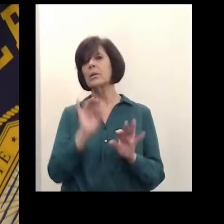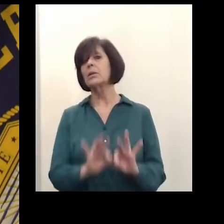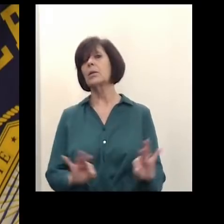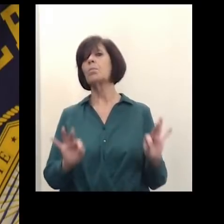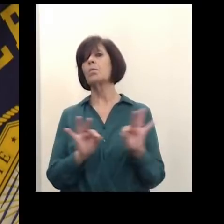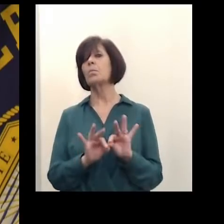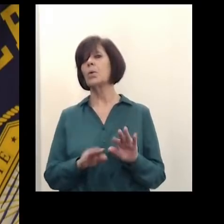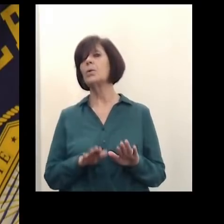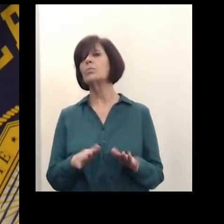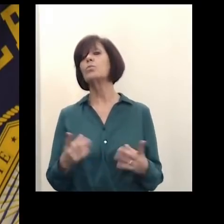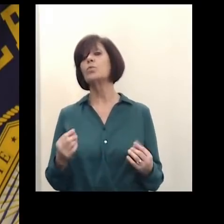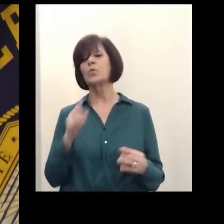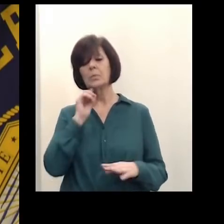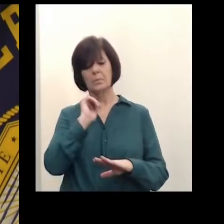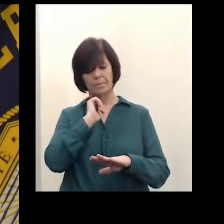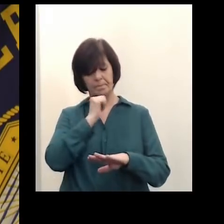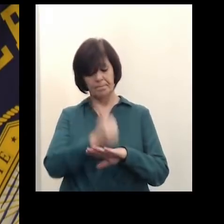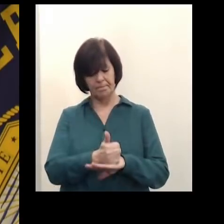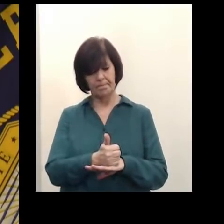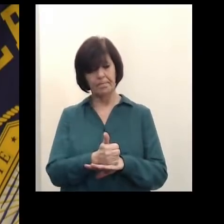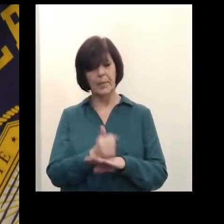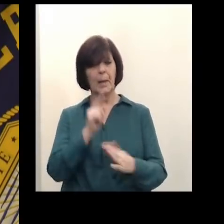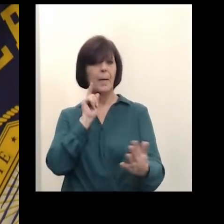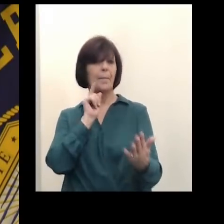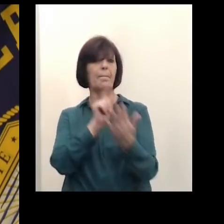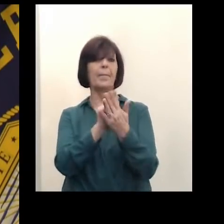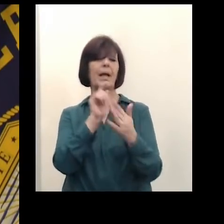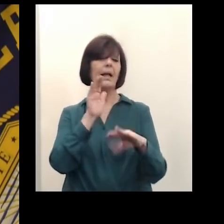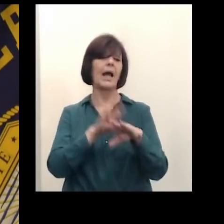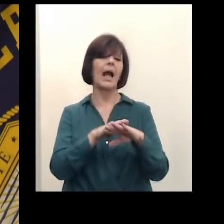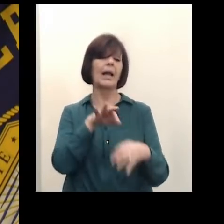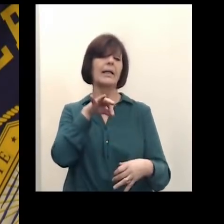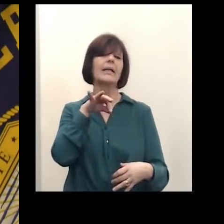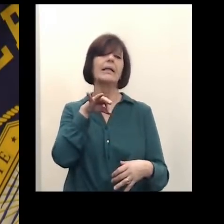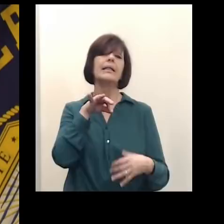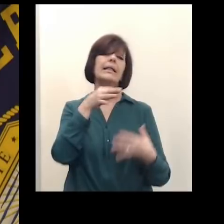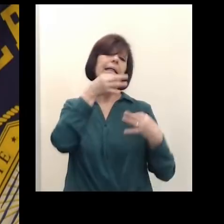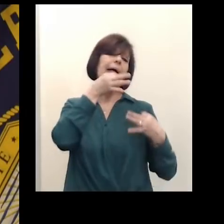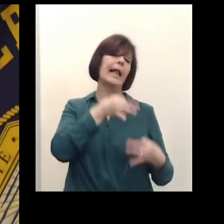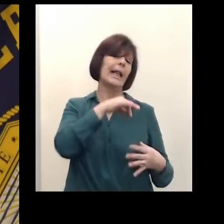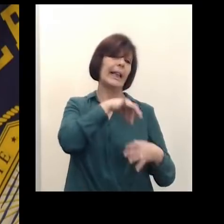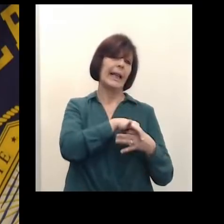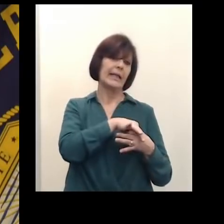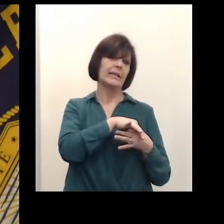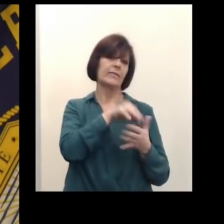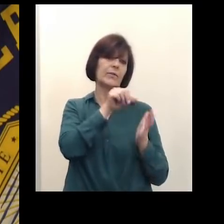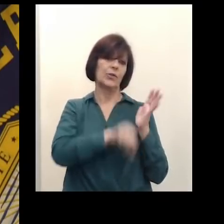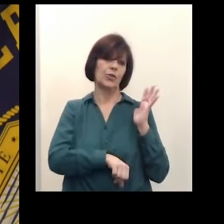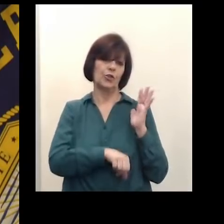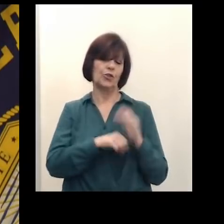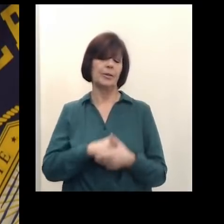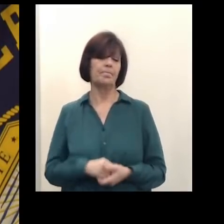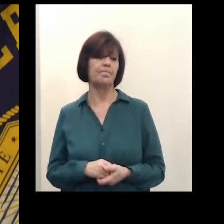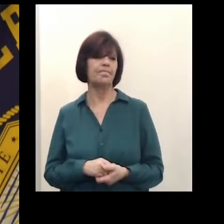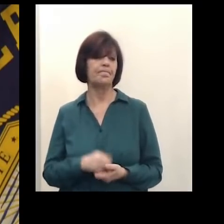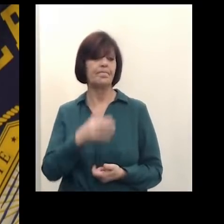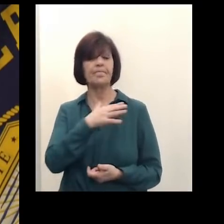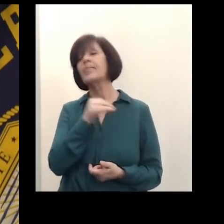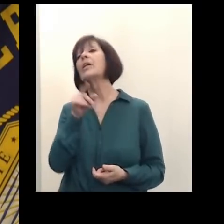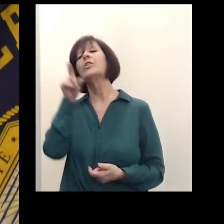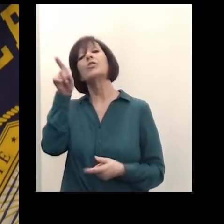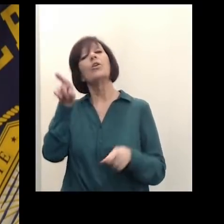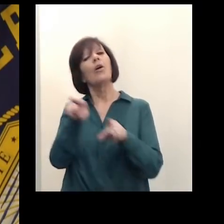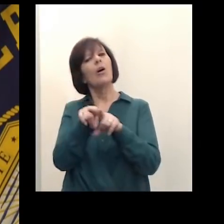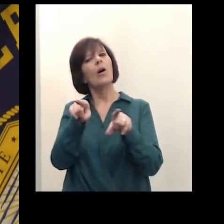by implementing a ban on elective surgeries if a hospital had more than 90% of its beds full. And she also has